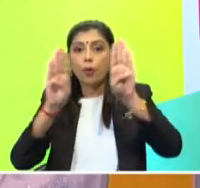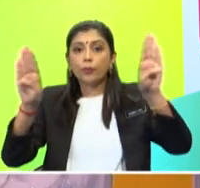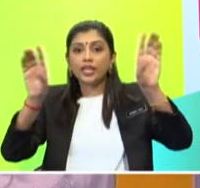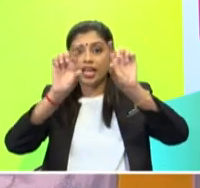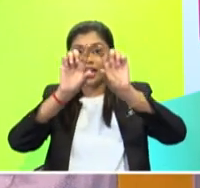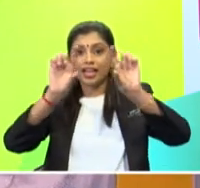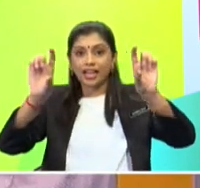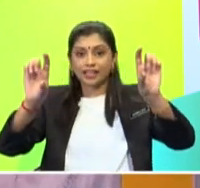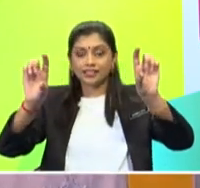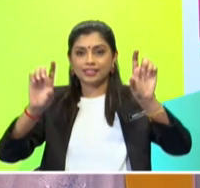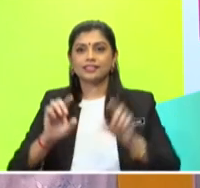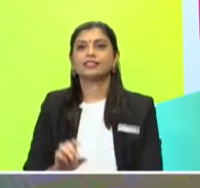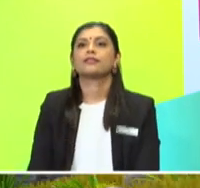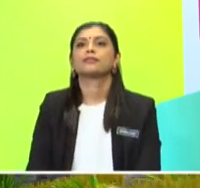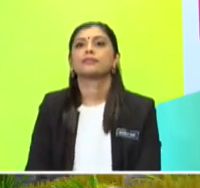Who can that be?